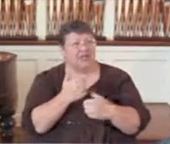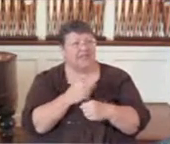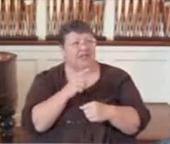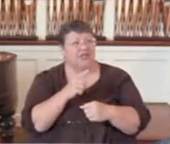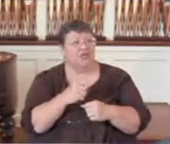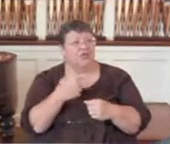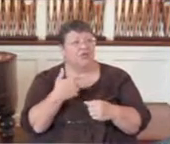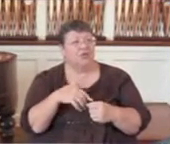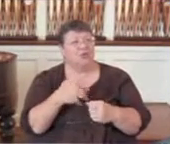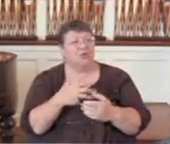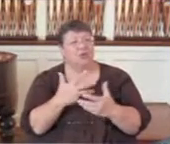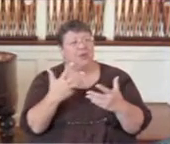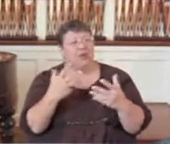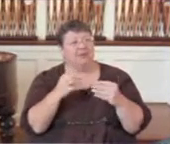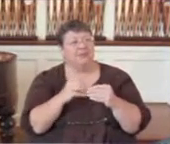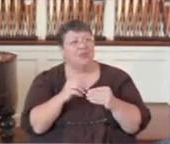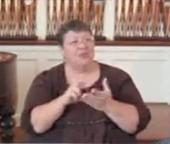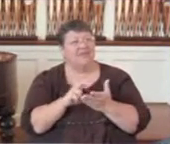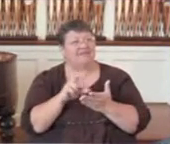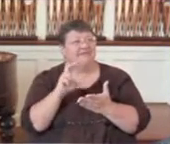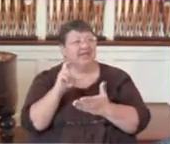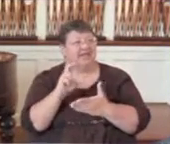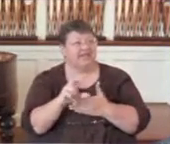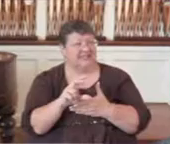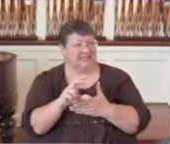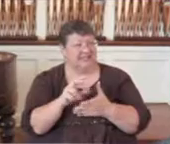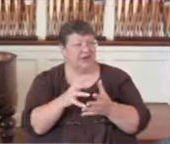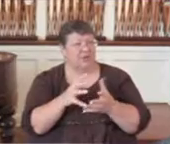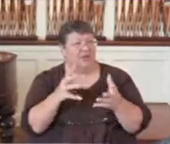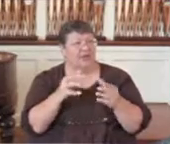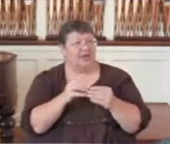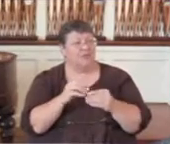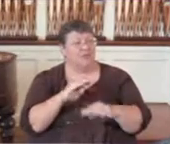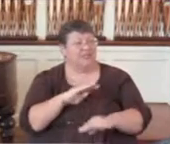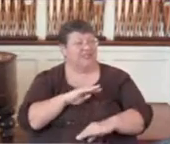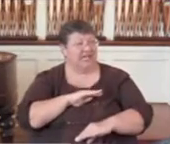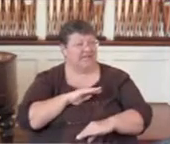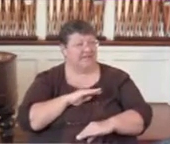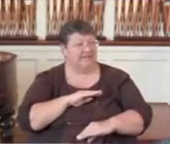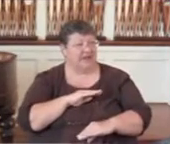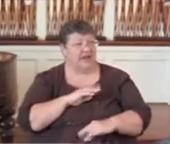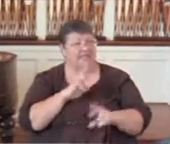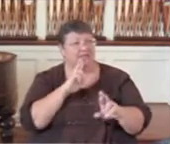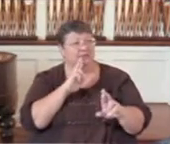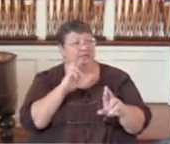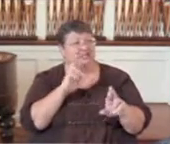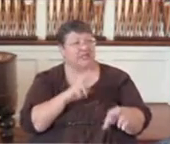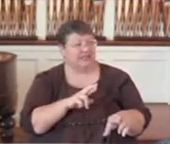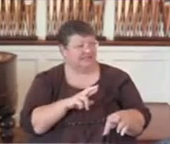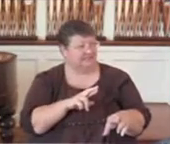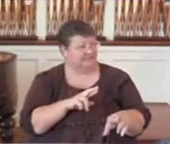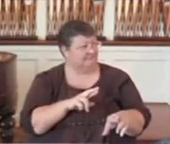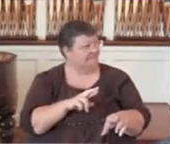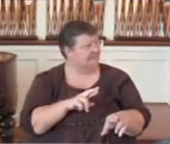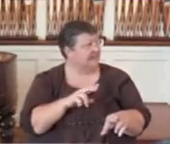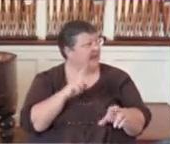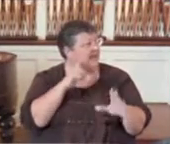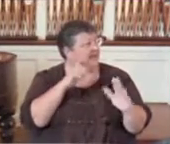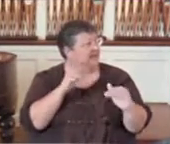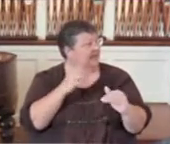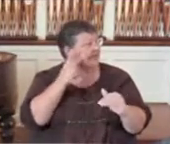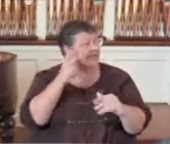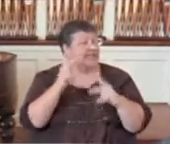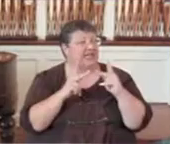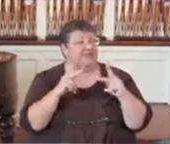you way more invested and way more satisfied by the results. Mm-hmm. So I expect to see